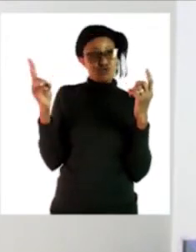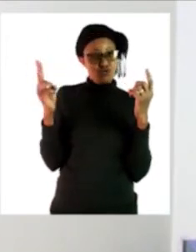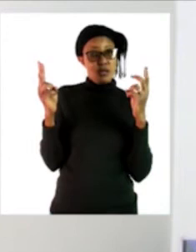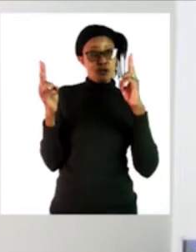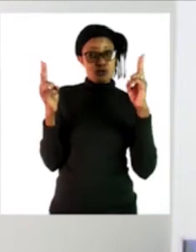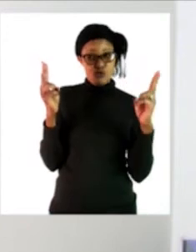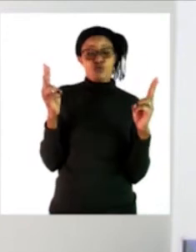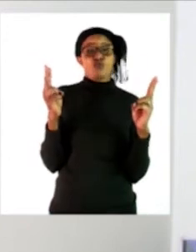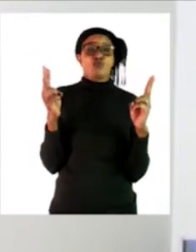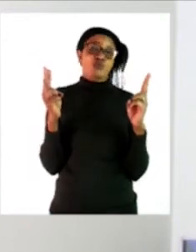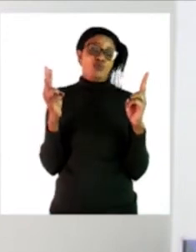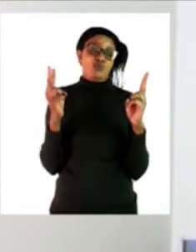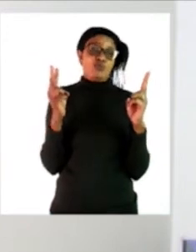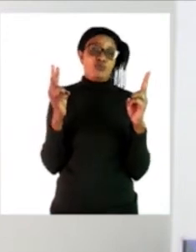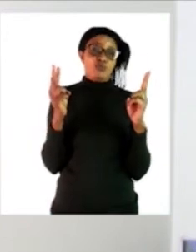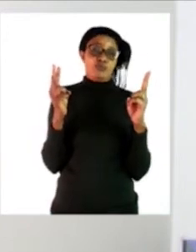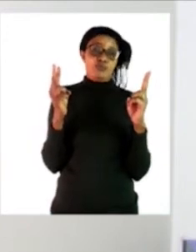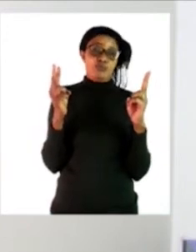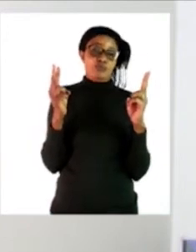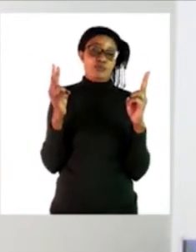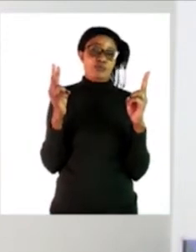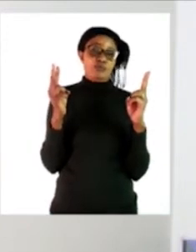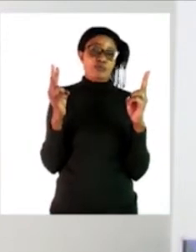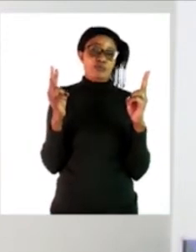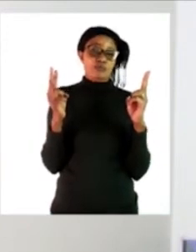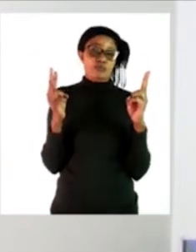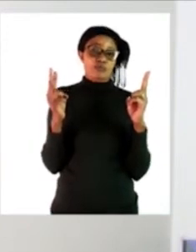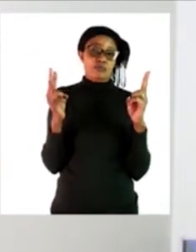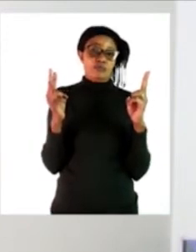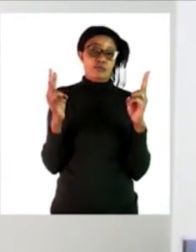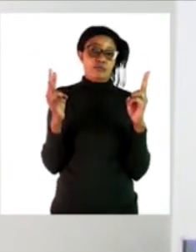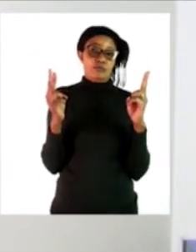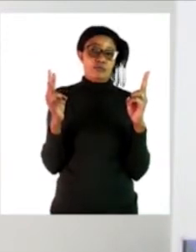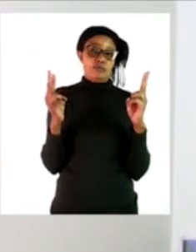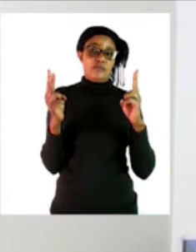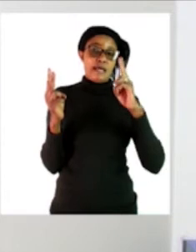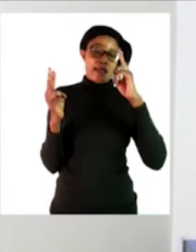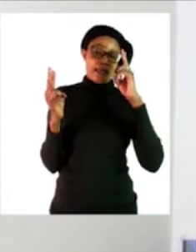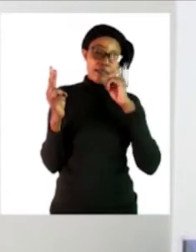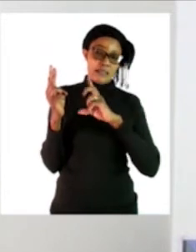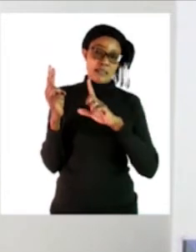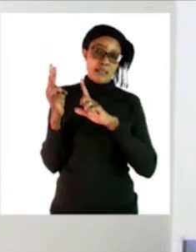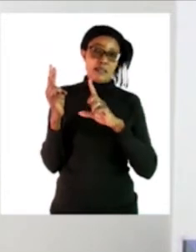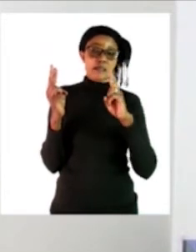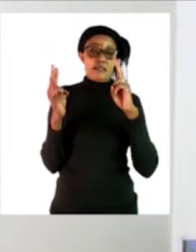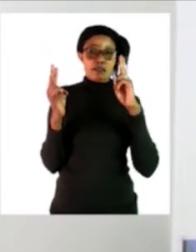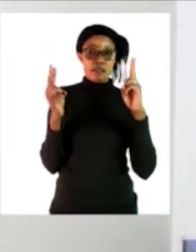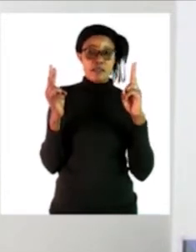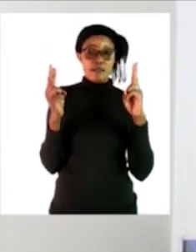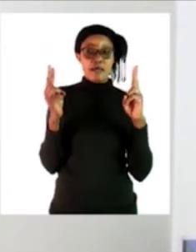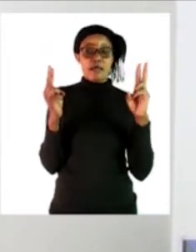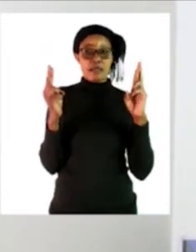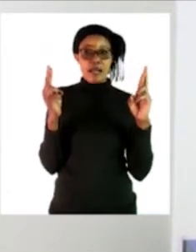2 as well. So 2 crayons in the left hand, 2 crayons